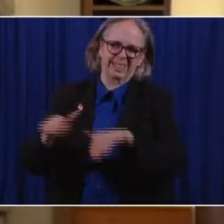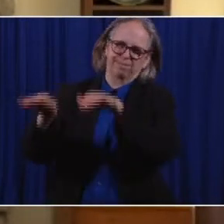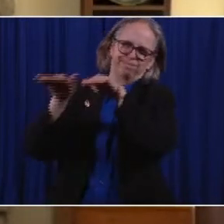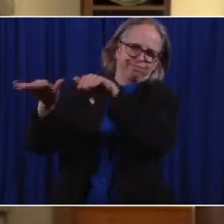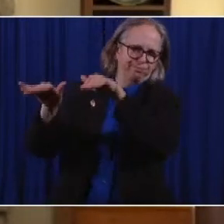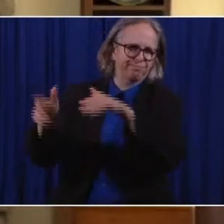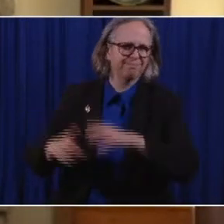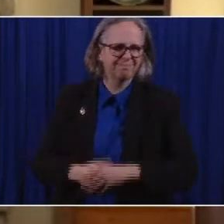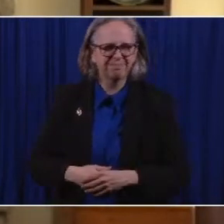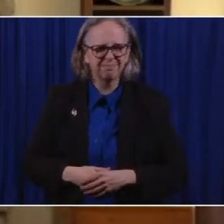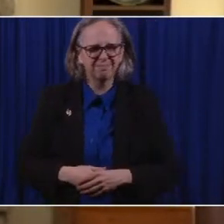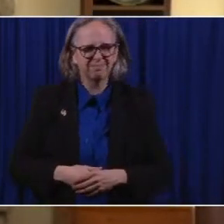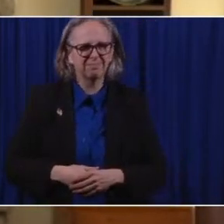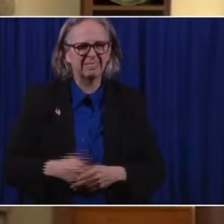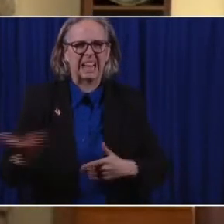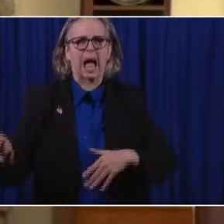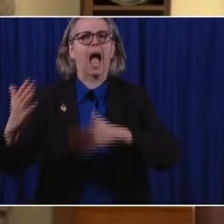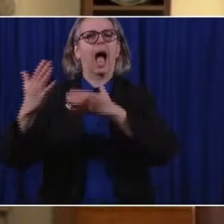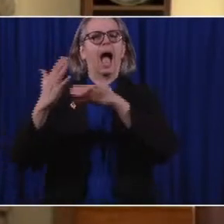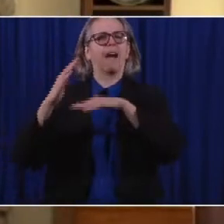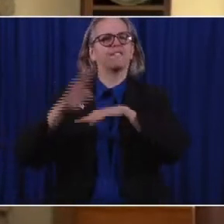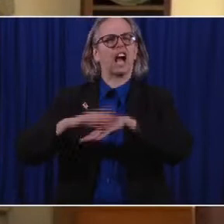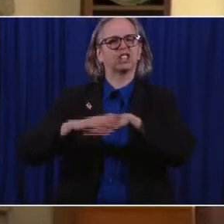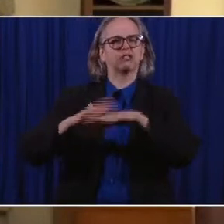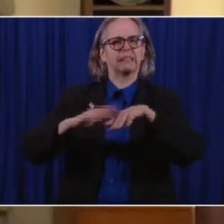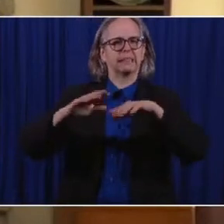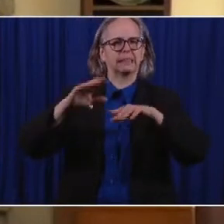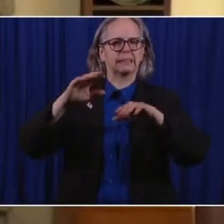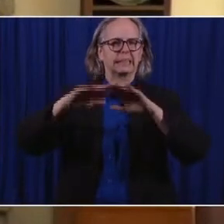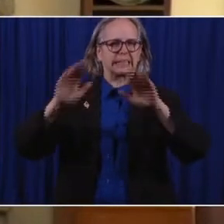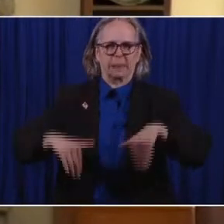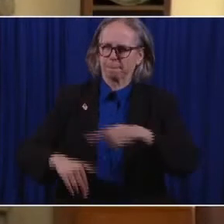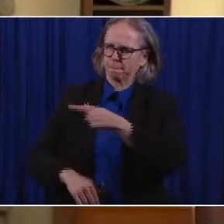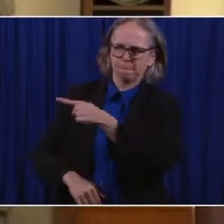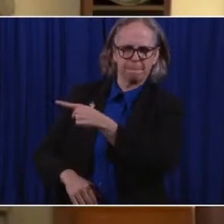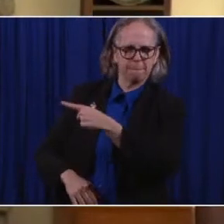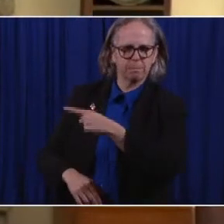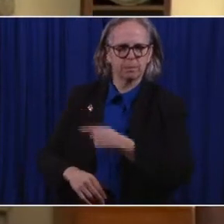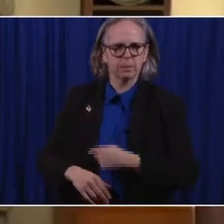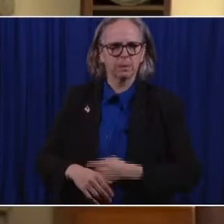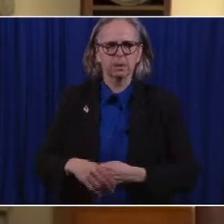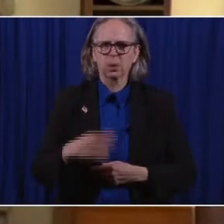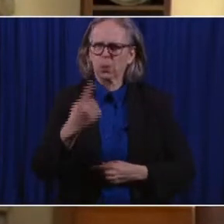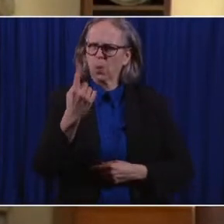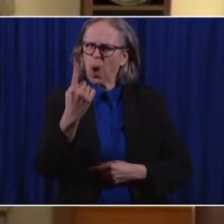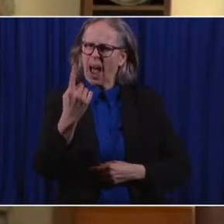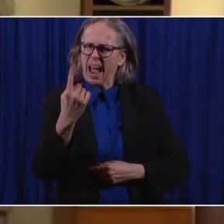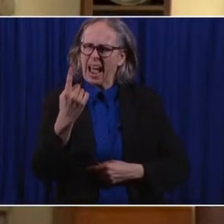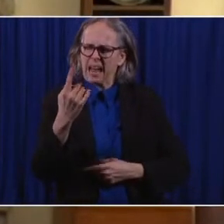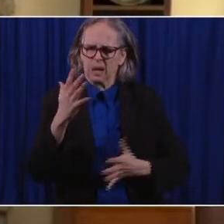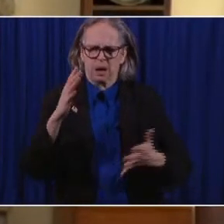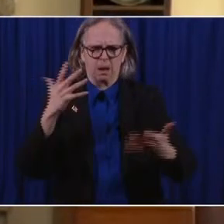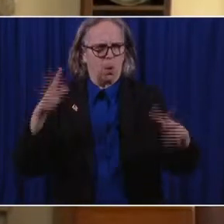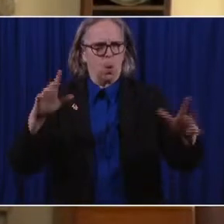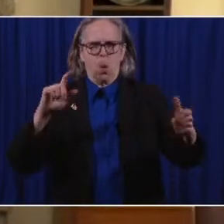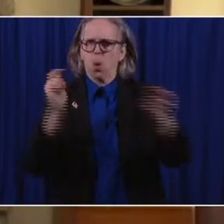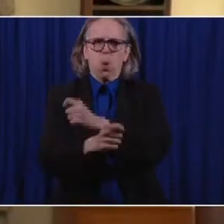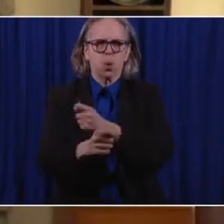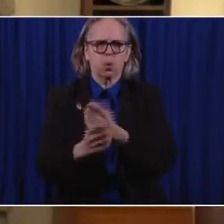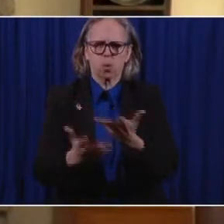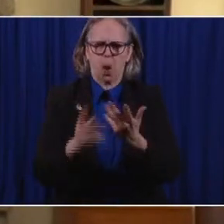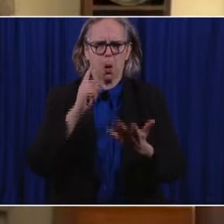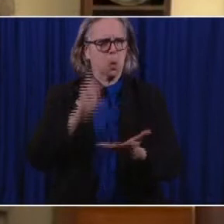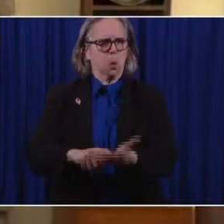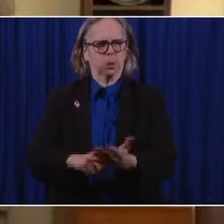advisory system, and you'll see one significant change. Let me just go through this a